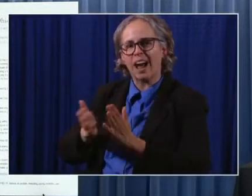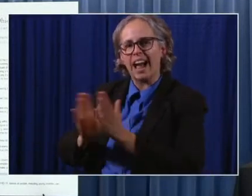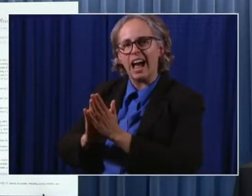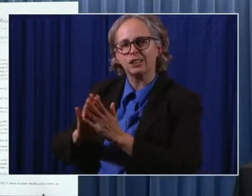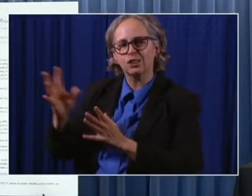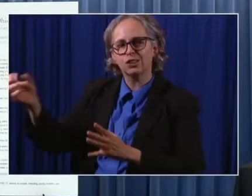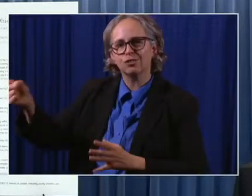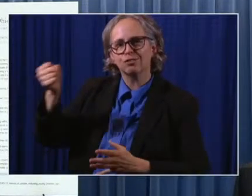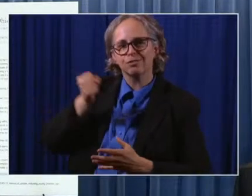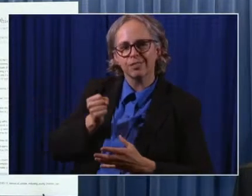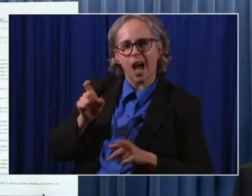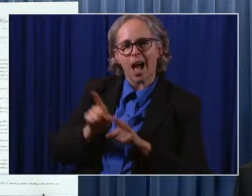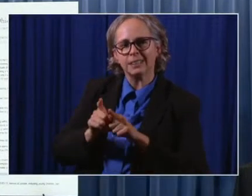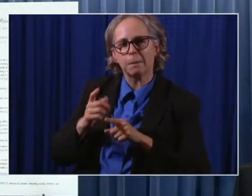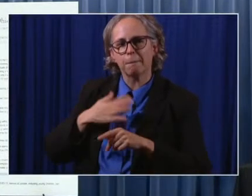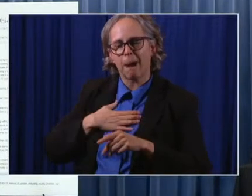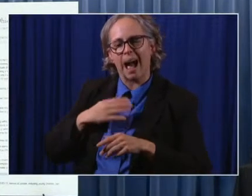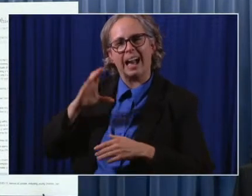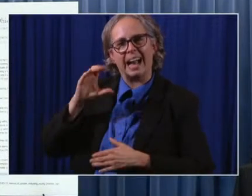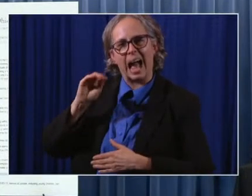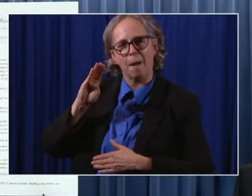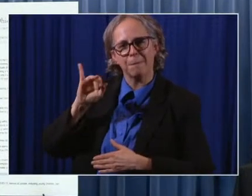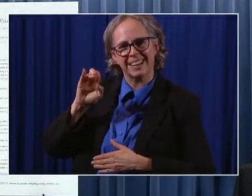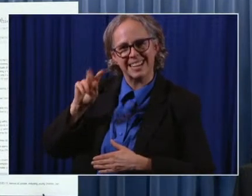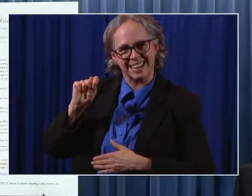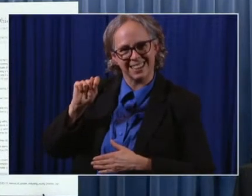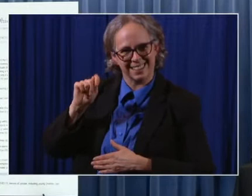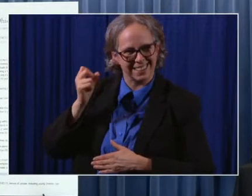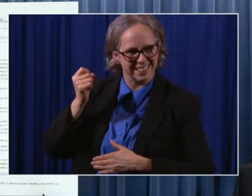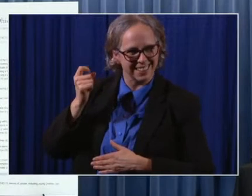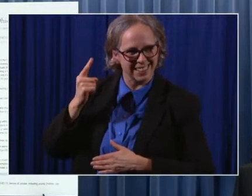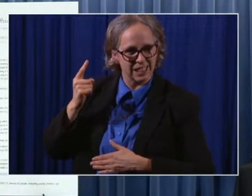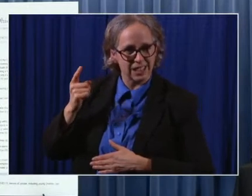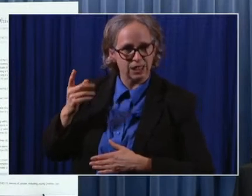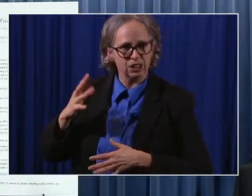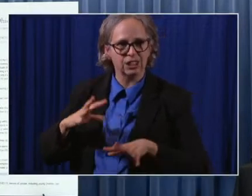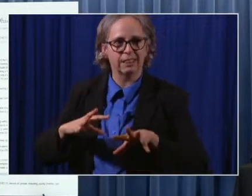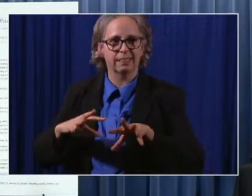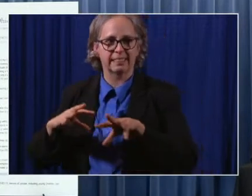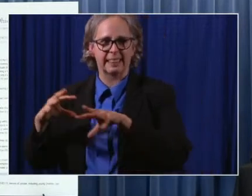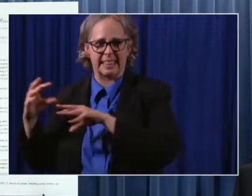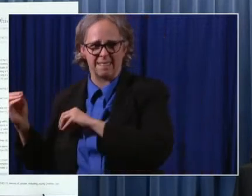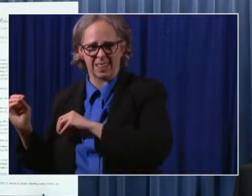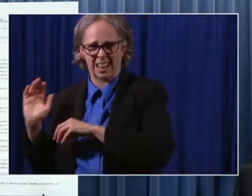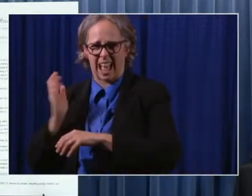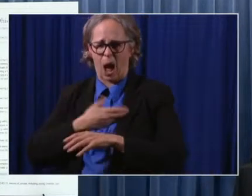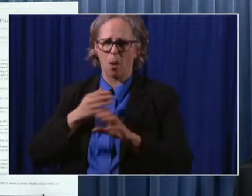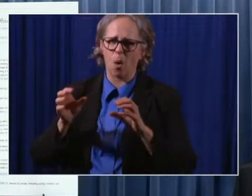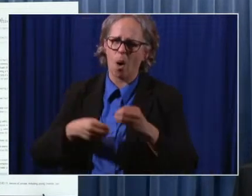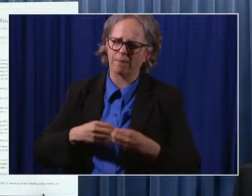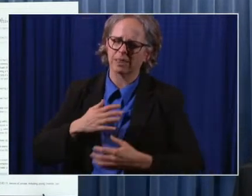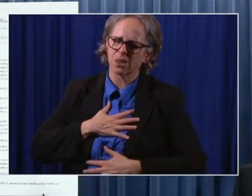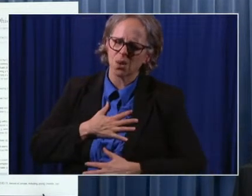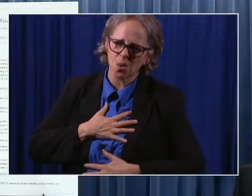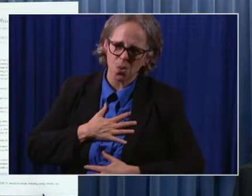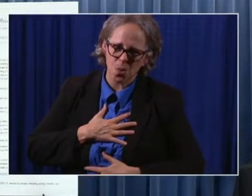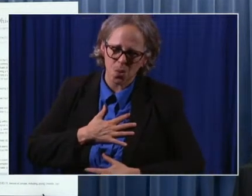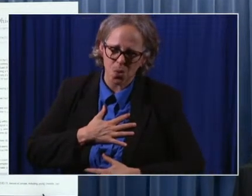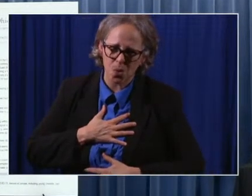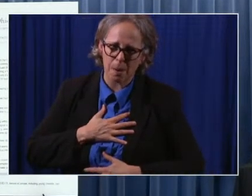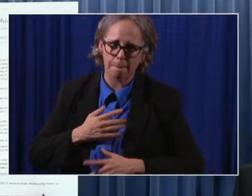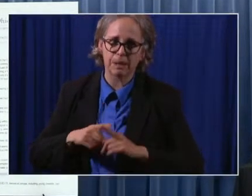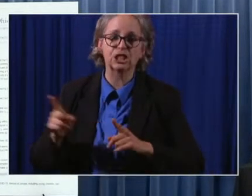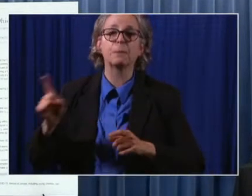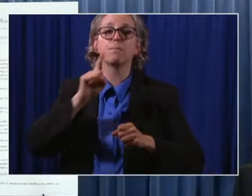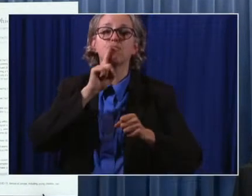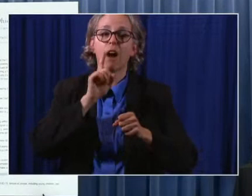for her to be leaving our office. She has assured me, though, that she's just a phone call away or a text